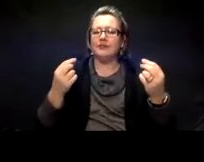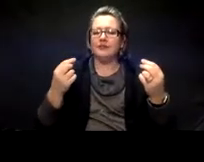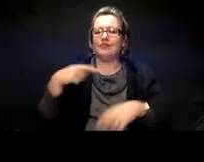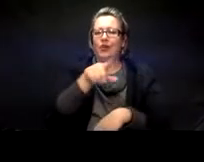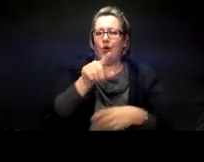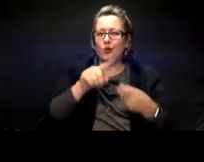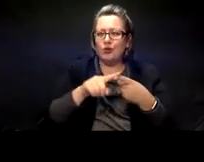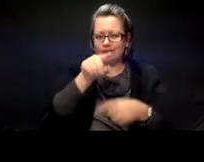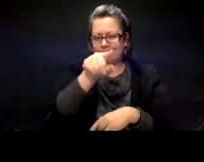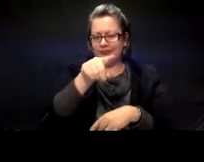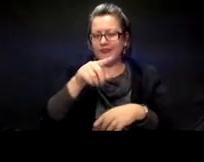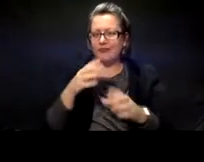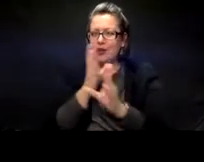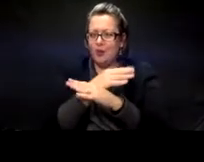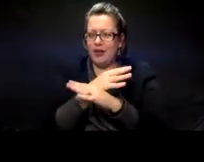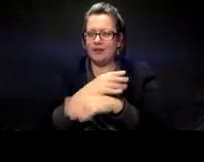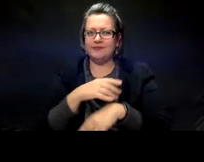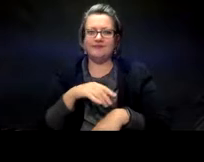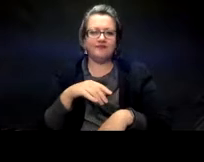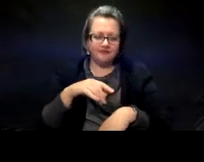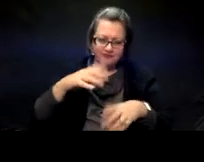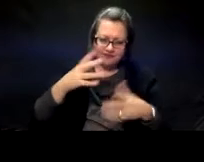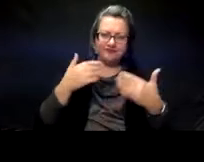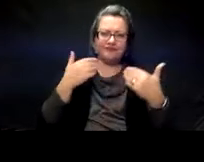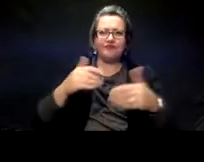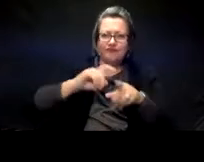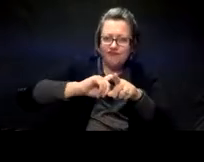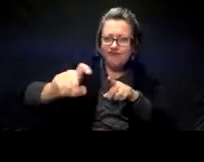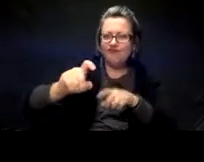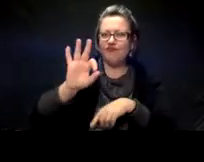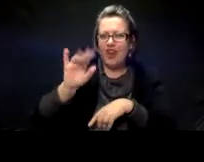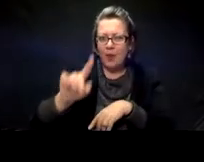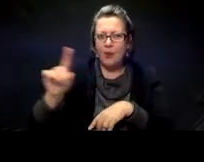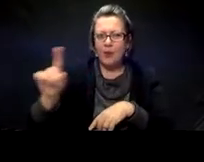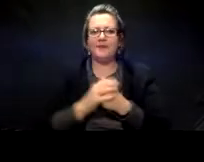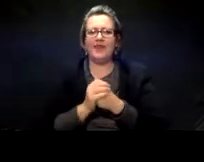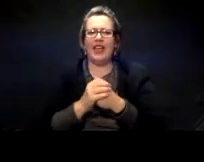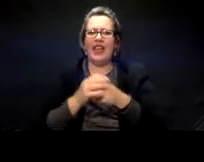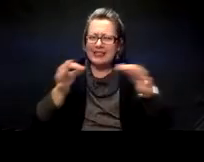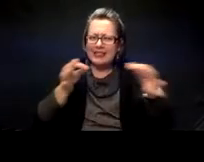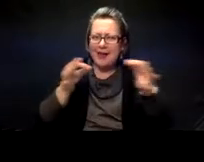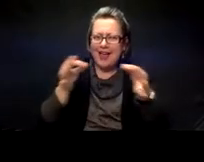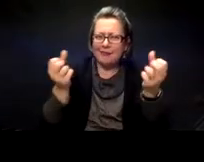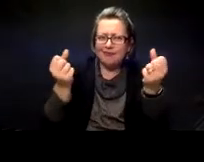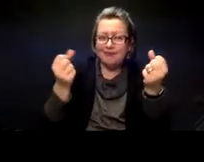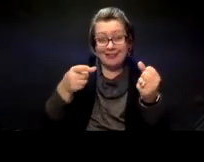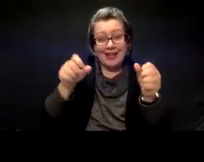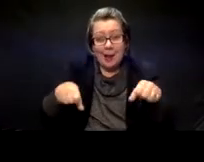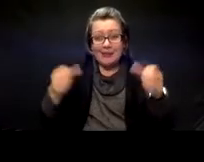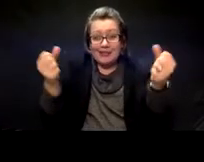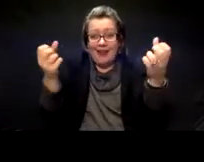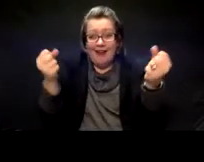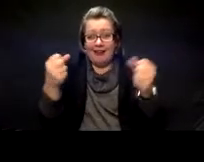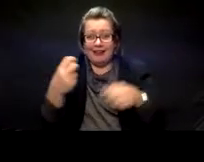And then when it does come to an emergency and the child goes to the phone and calls 911 on the video